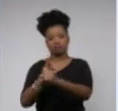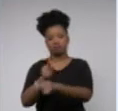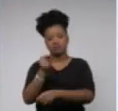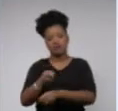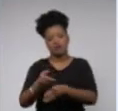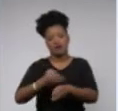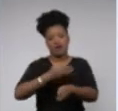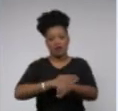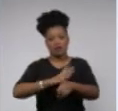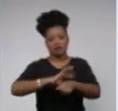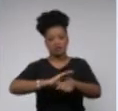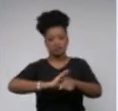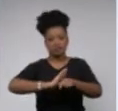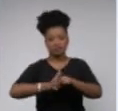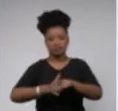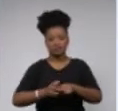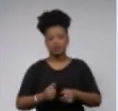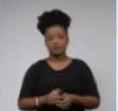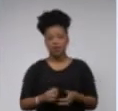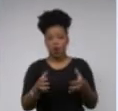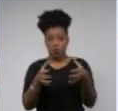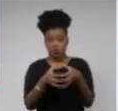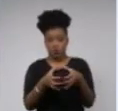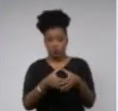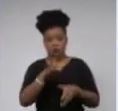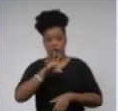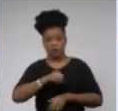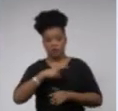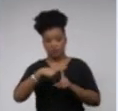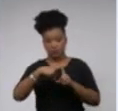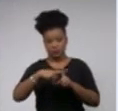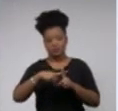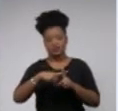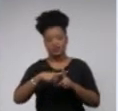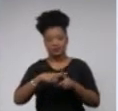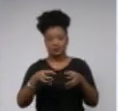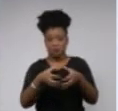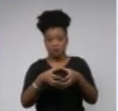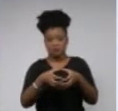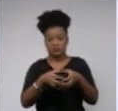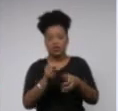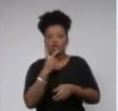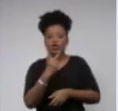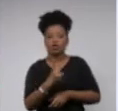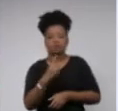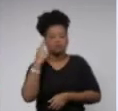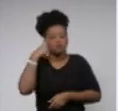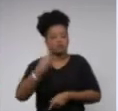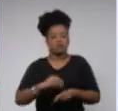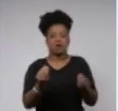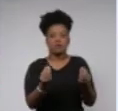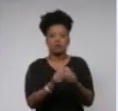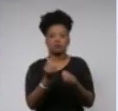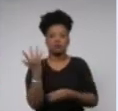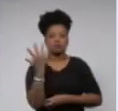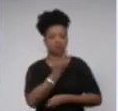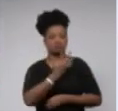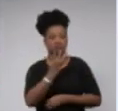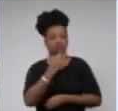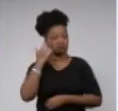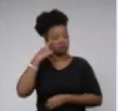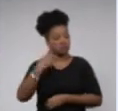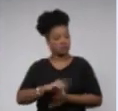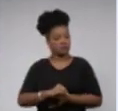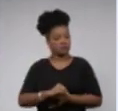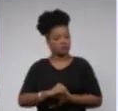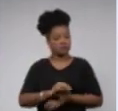the 60% of all confirmed cases in Cuba up to date did not present any symptoms while being tested.